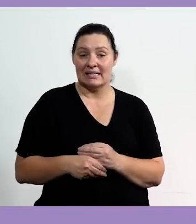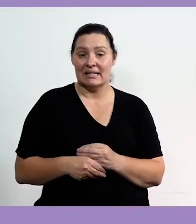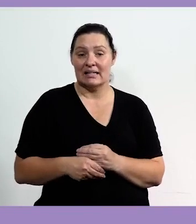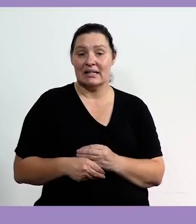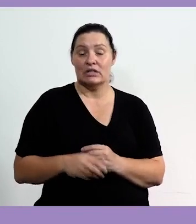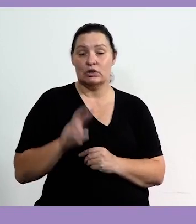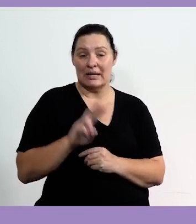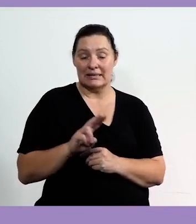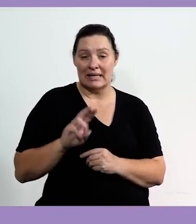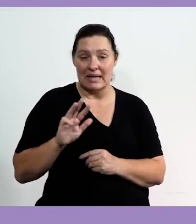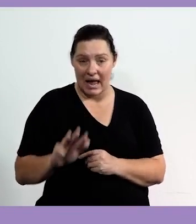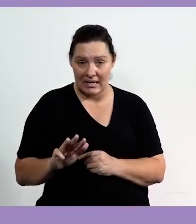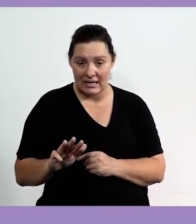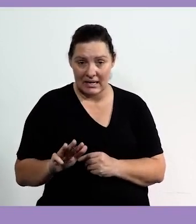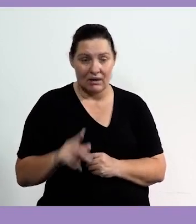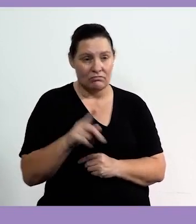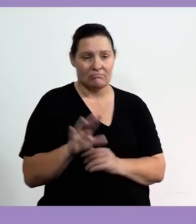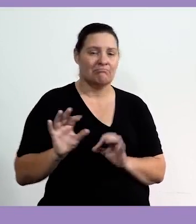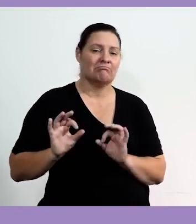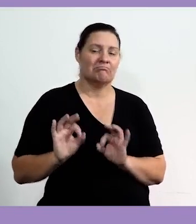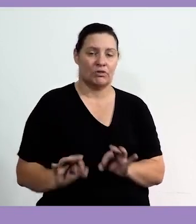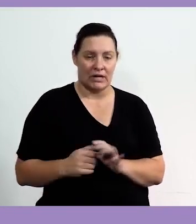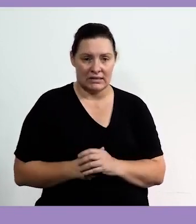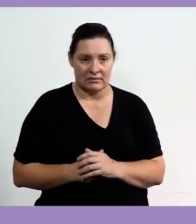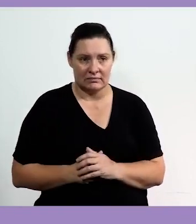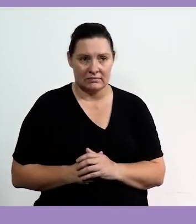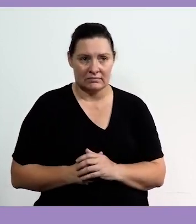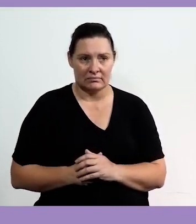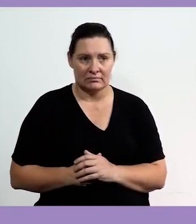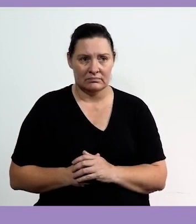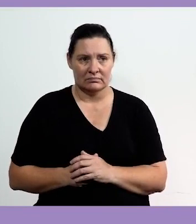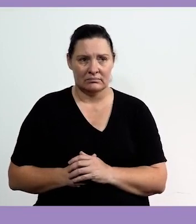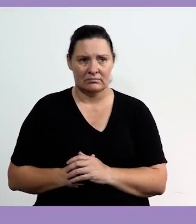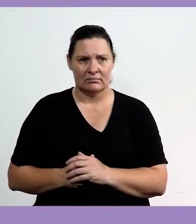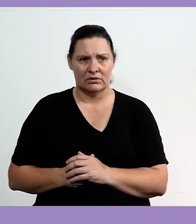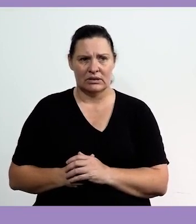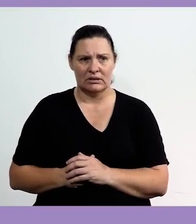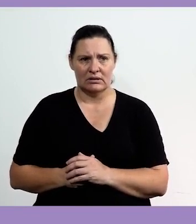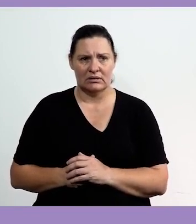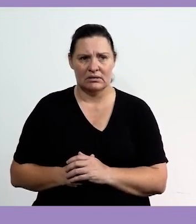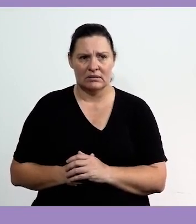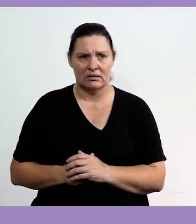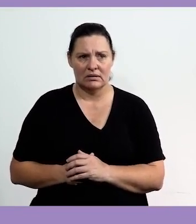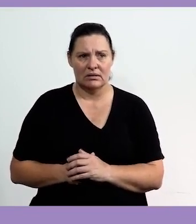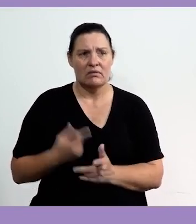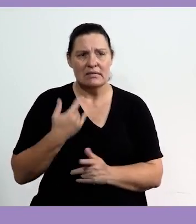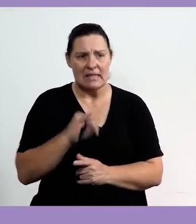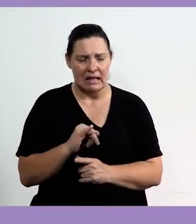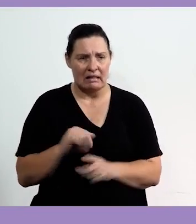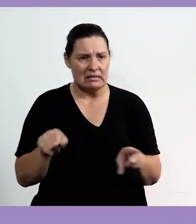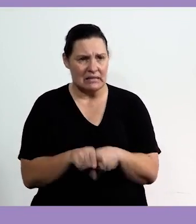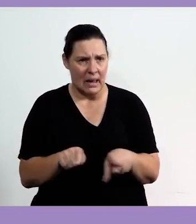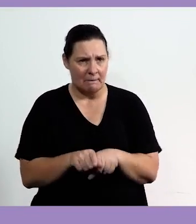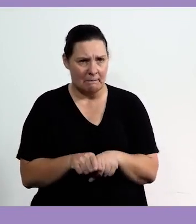adding 29, then you are absolutely correct. Let's check with the second term if